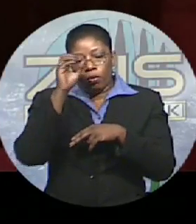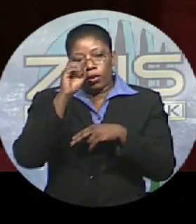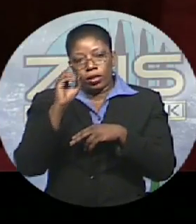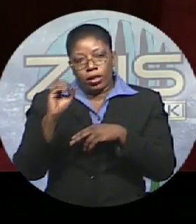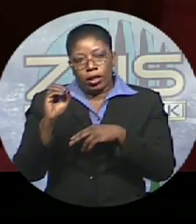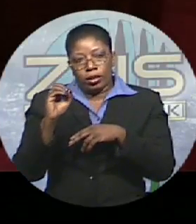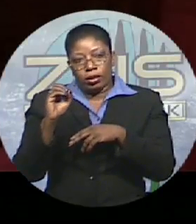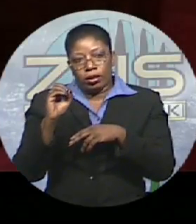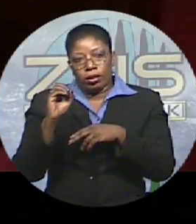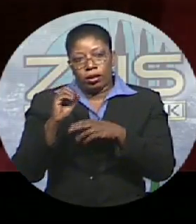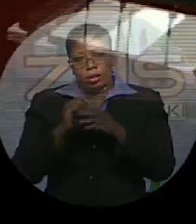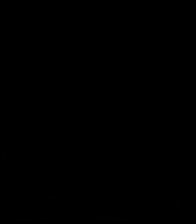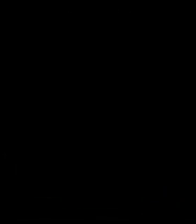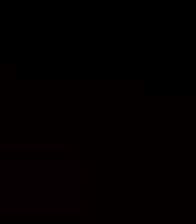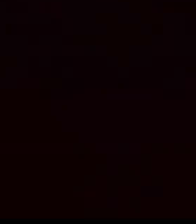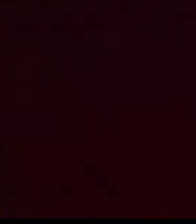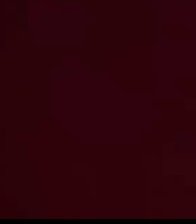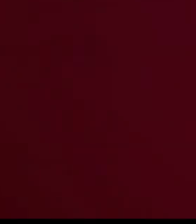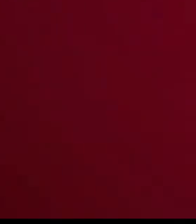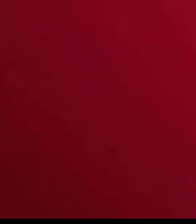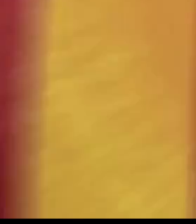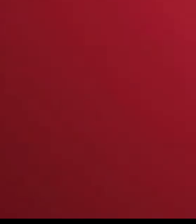domestic product.